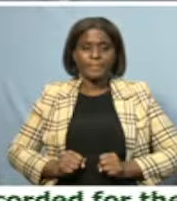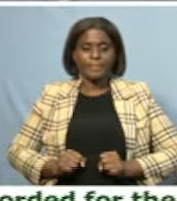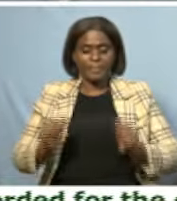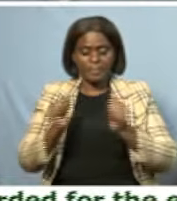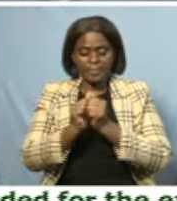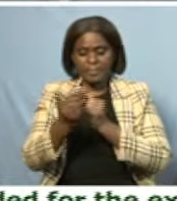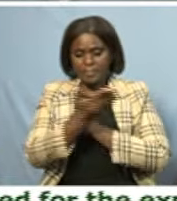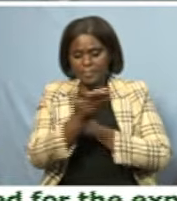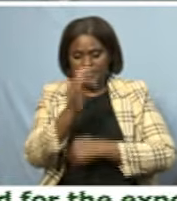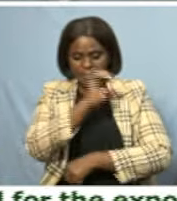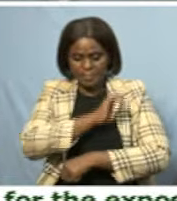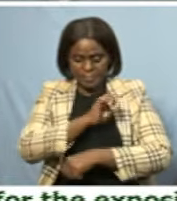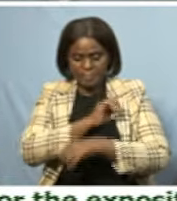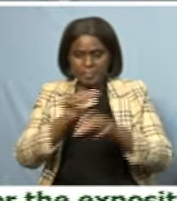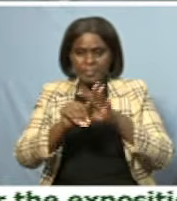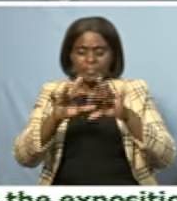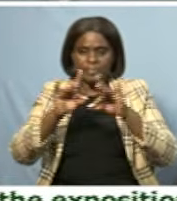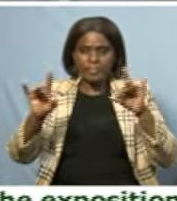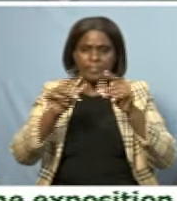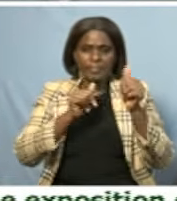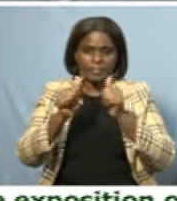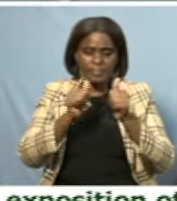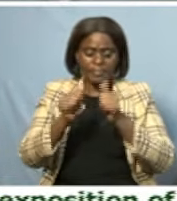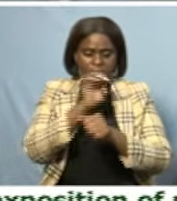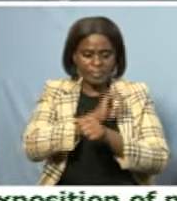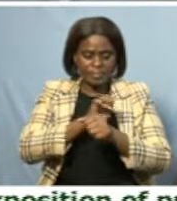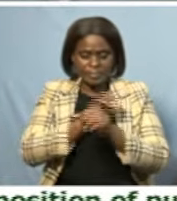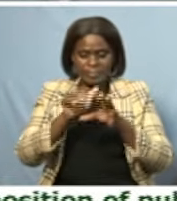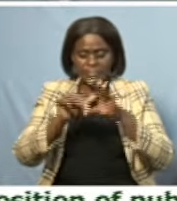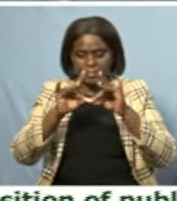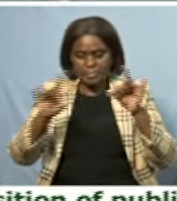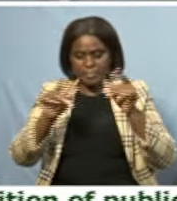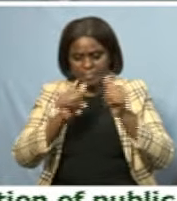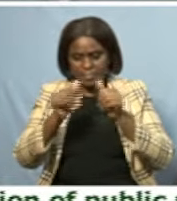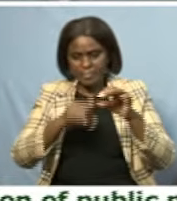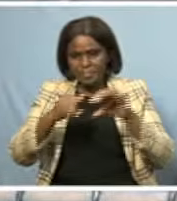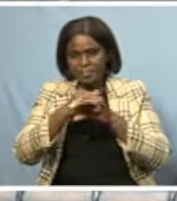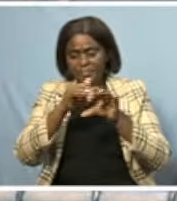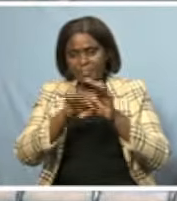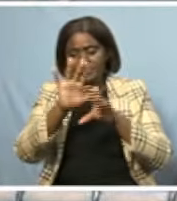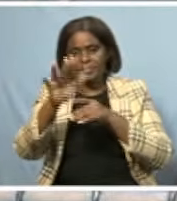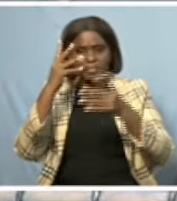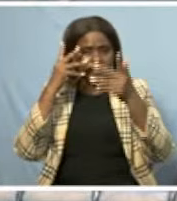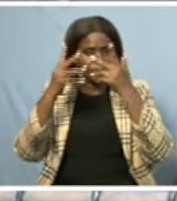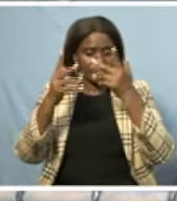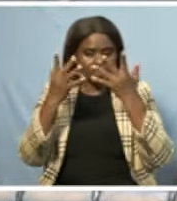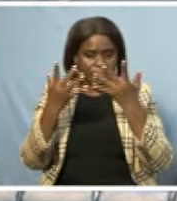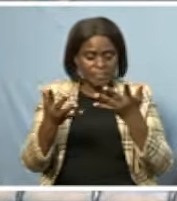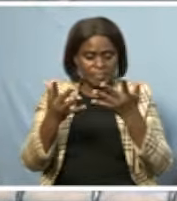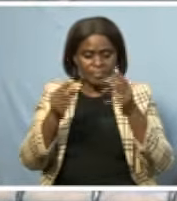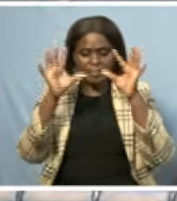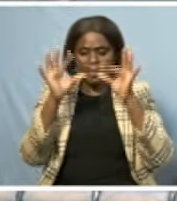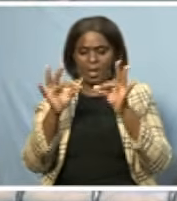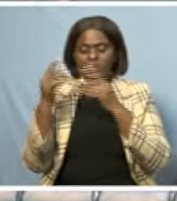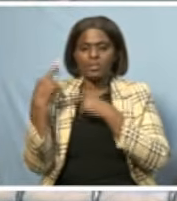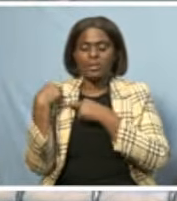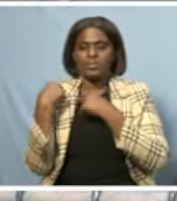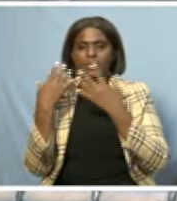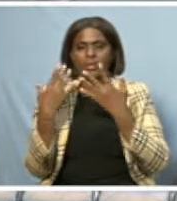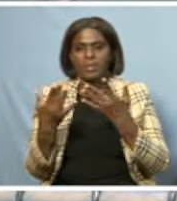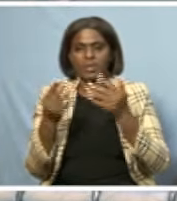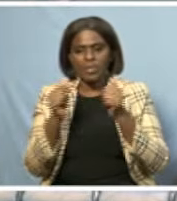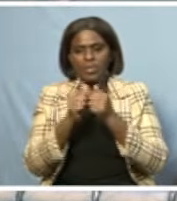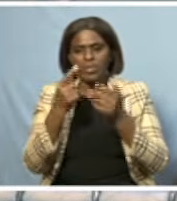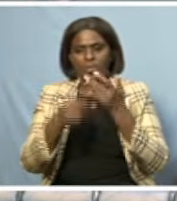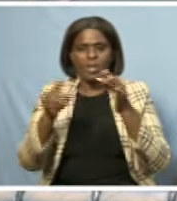regards ethics in land administration, ethics in land administration involves transparency, accountability,